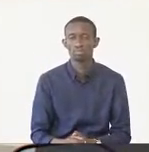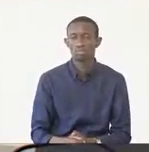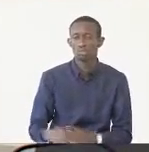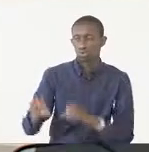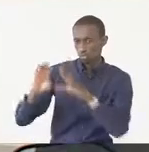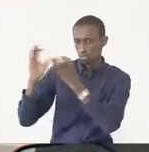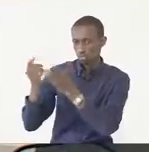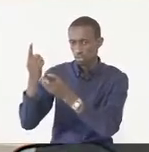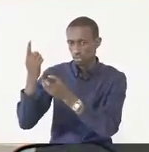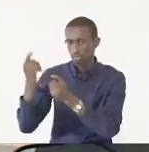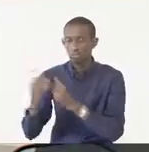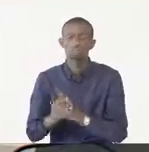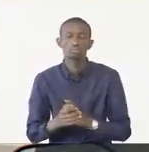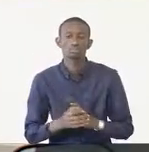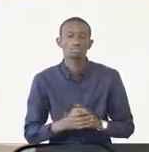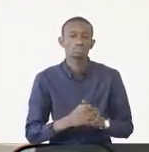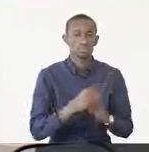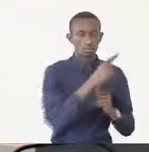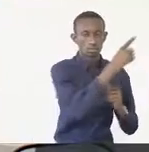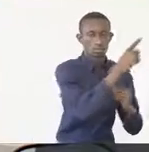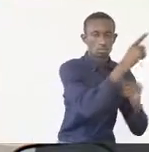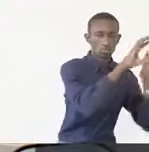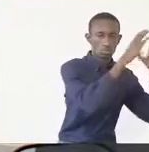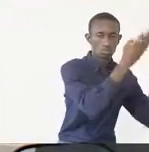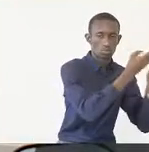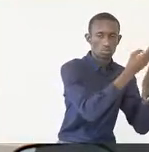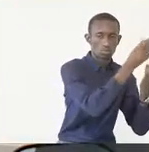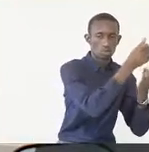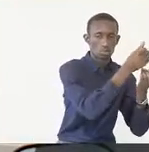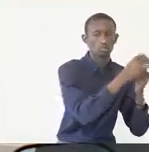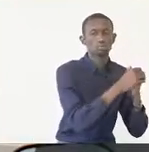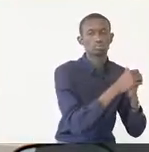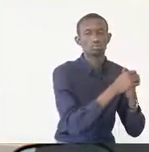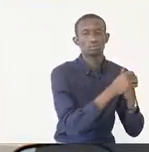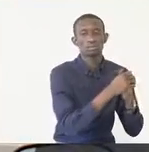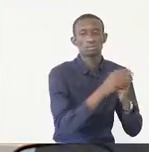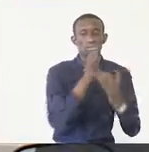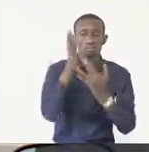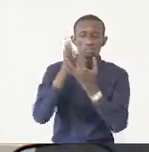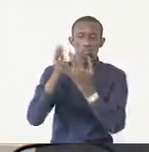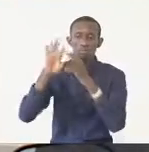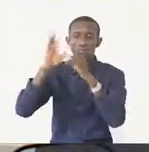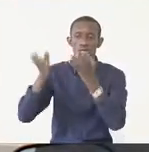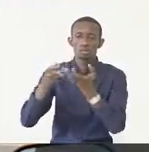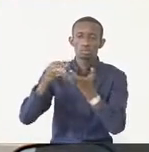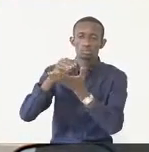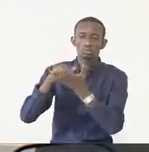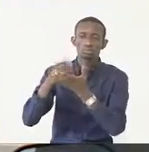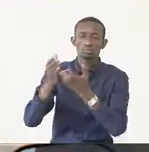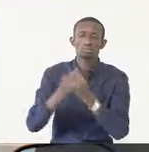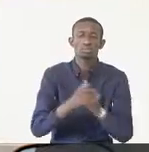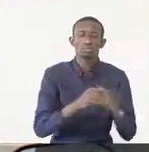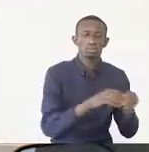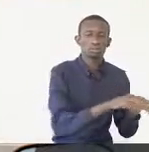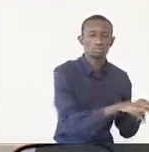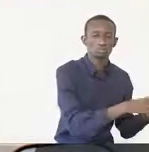1 here, another one, so and then this can now be shown to be this one. Okay,